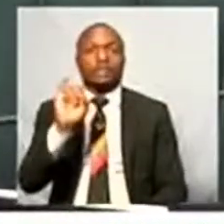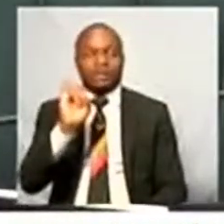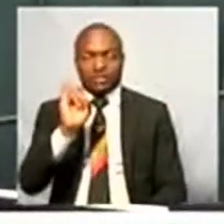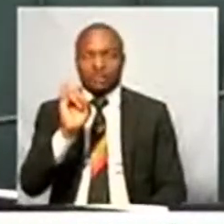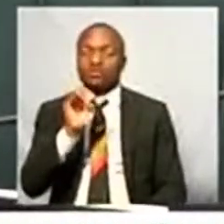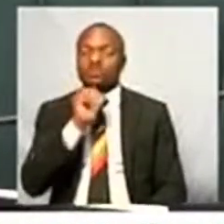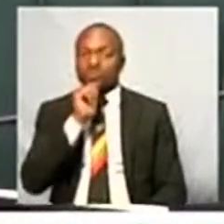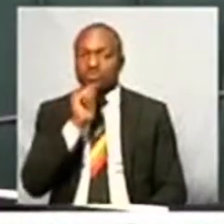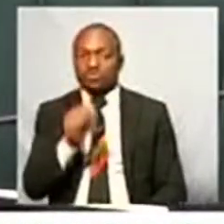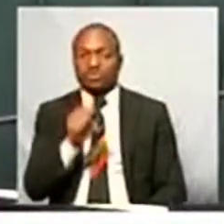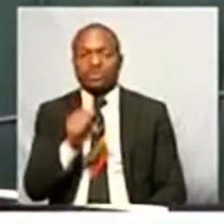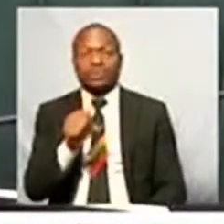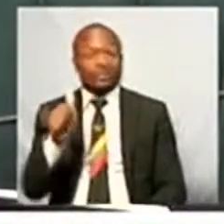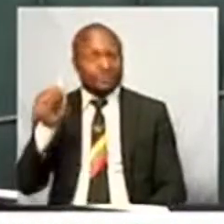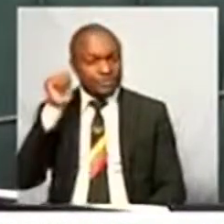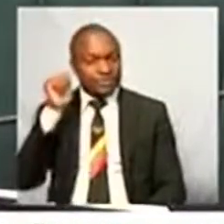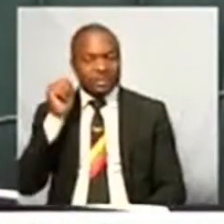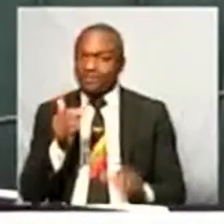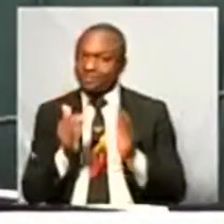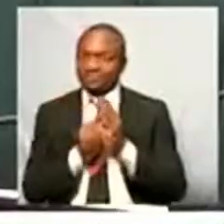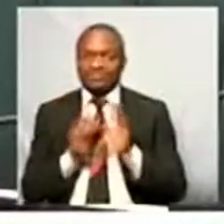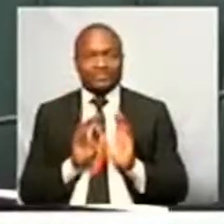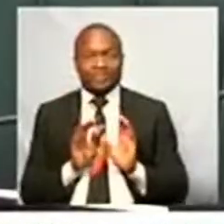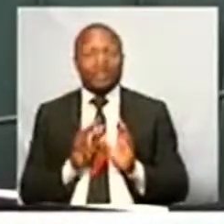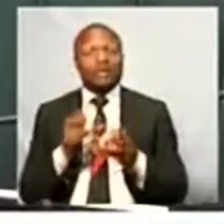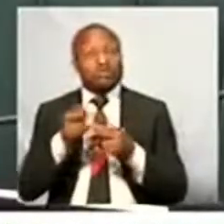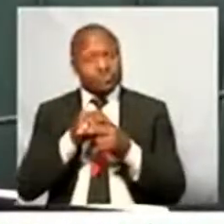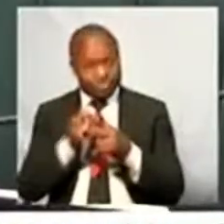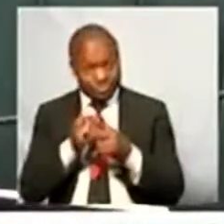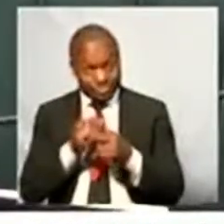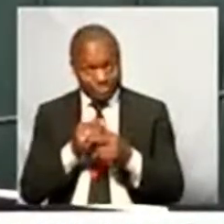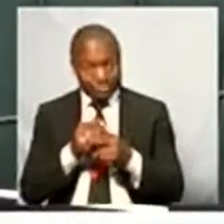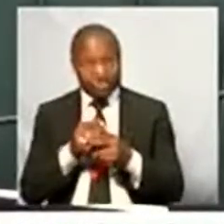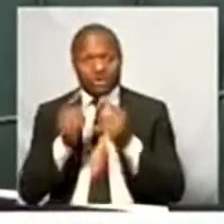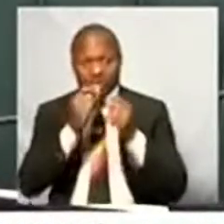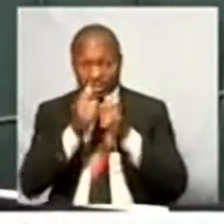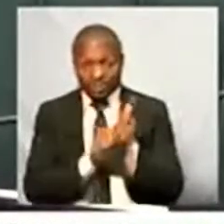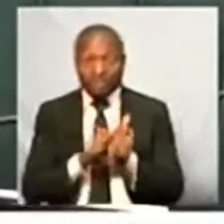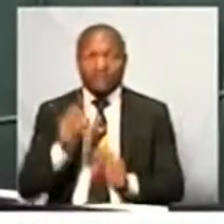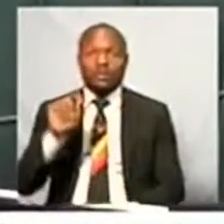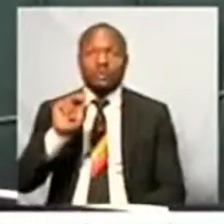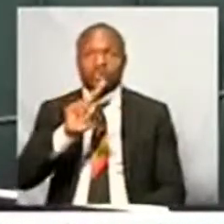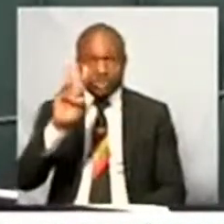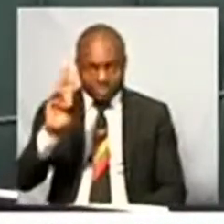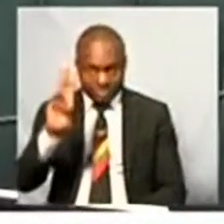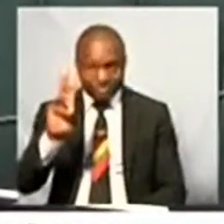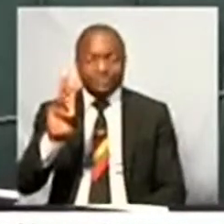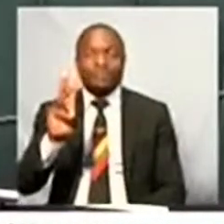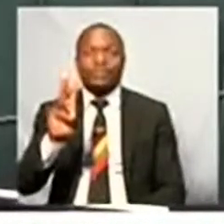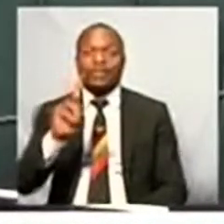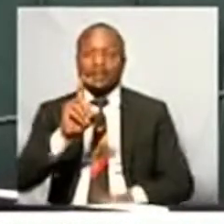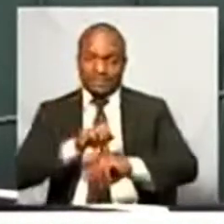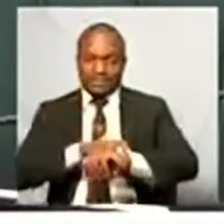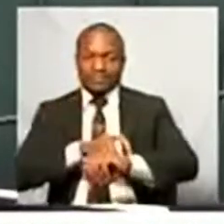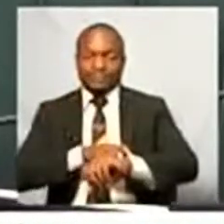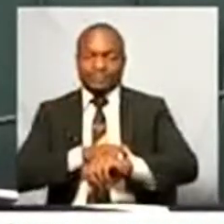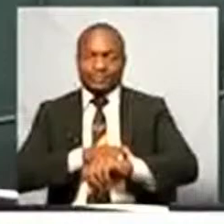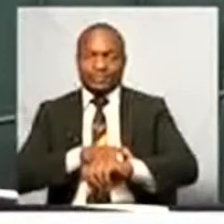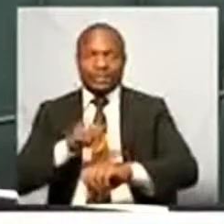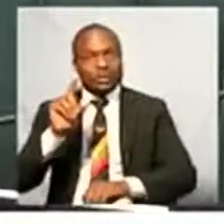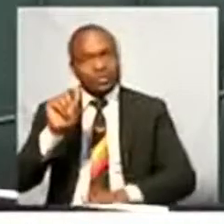again. So very soon, and I also mentioned 2026, Madam Speaker, as timeline. So